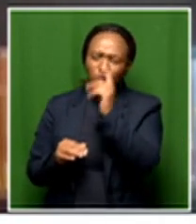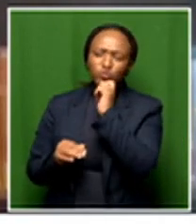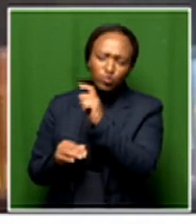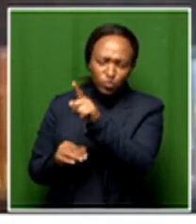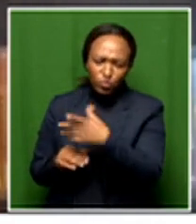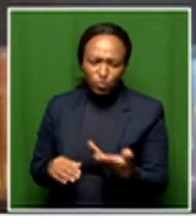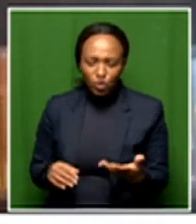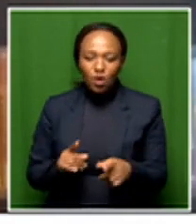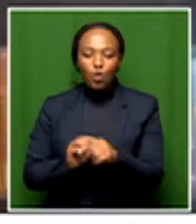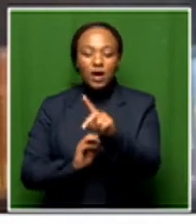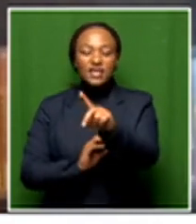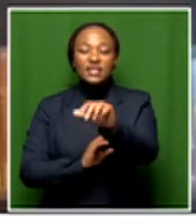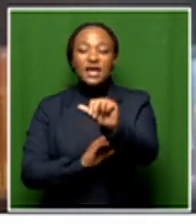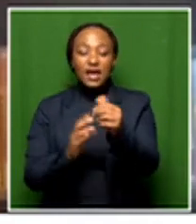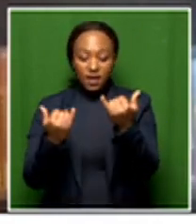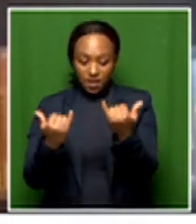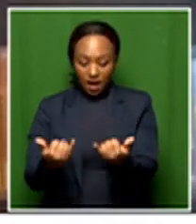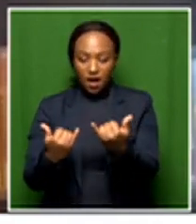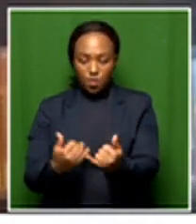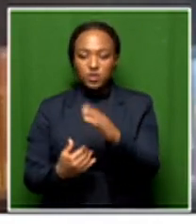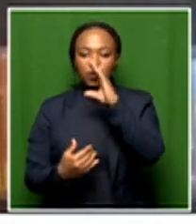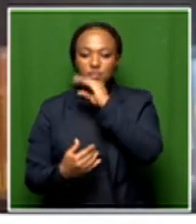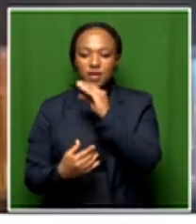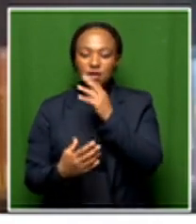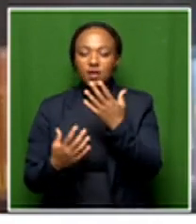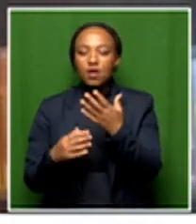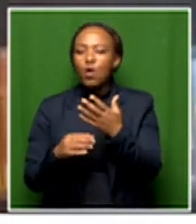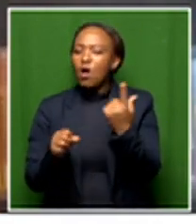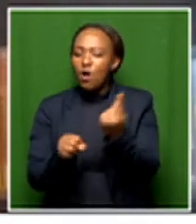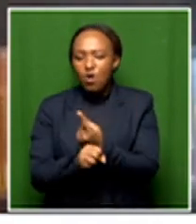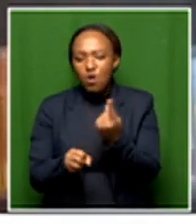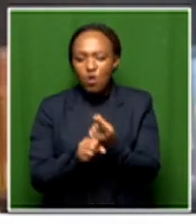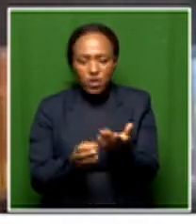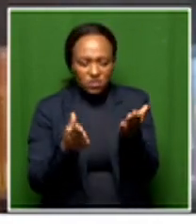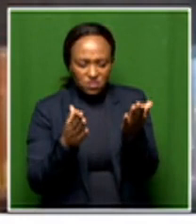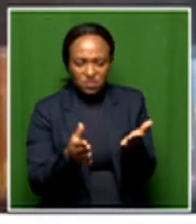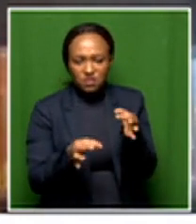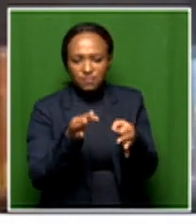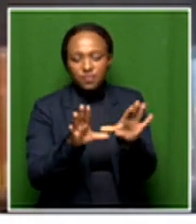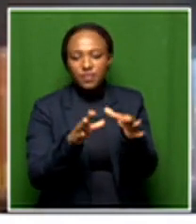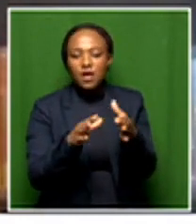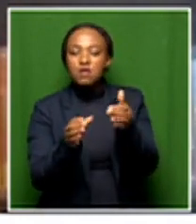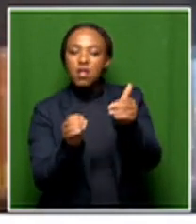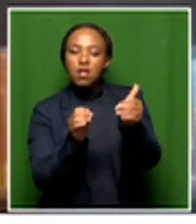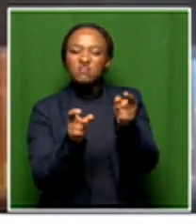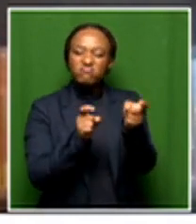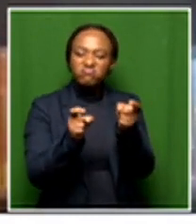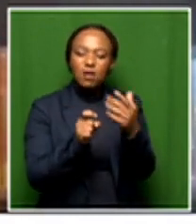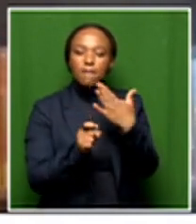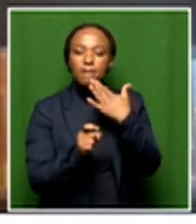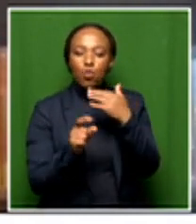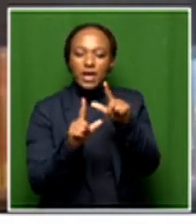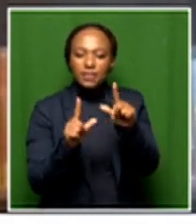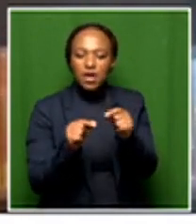So the DA, as we speak, and as it has always been, it's run from Cape Town by Helen Zille and